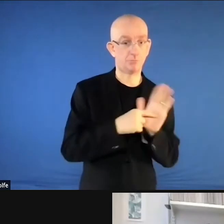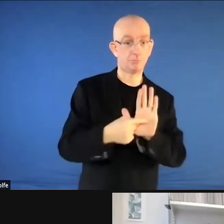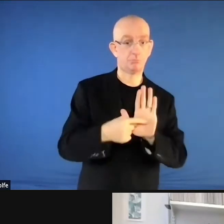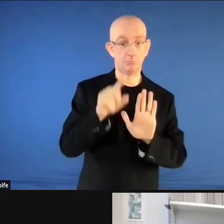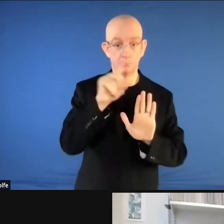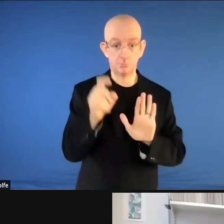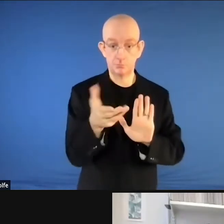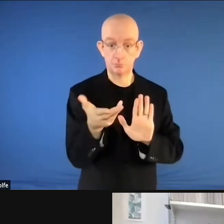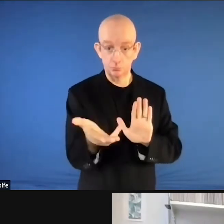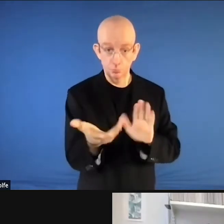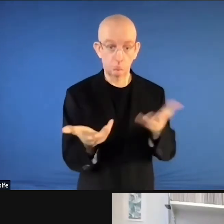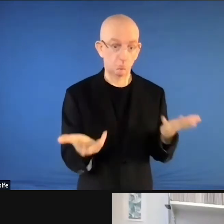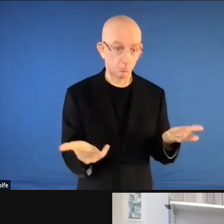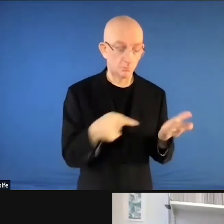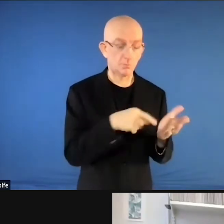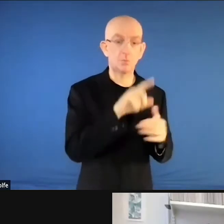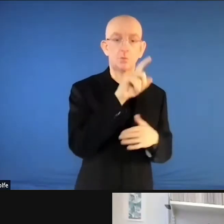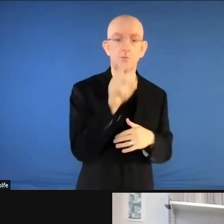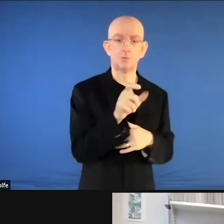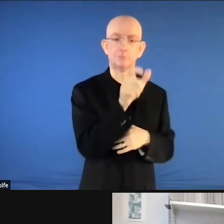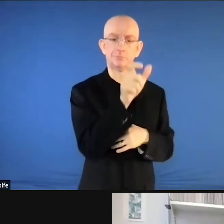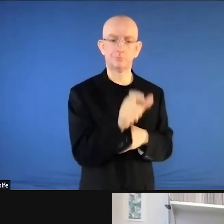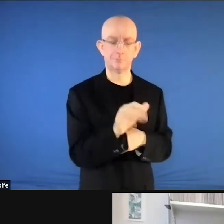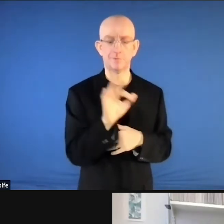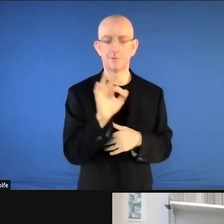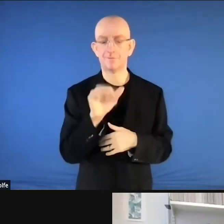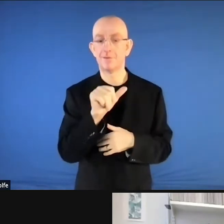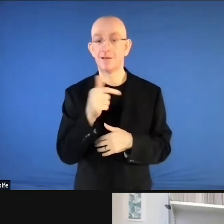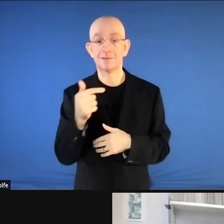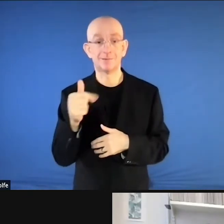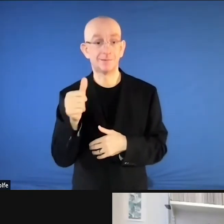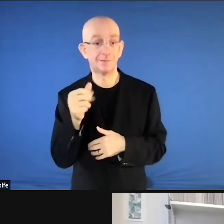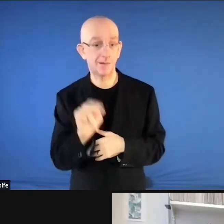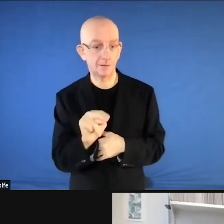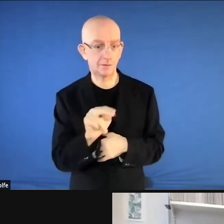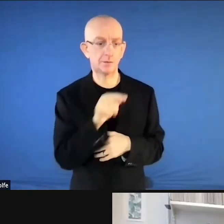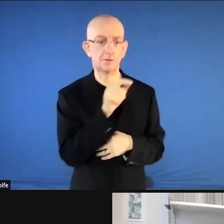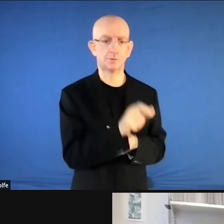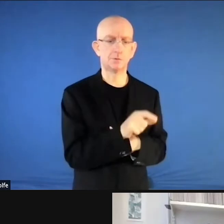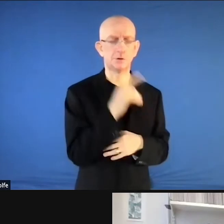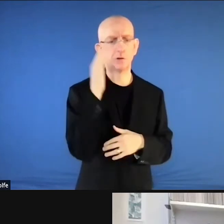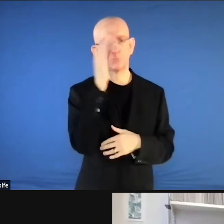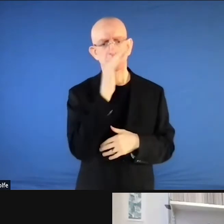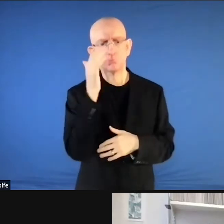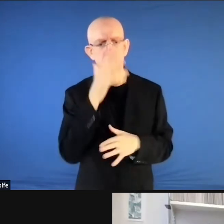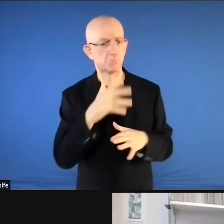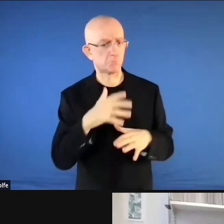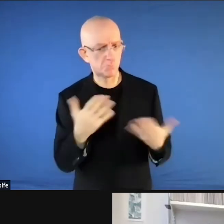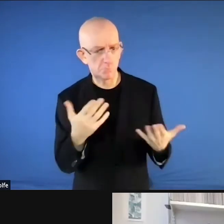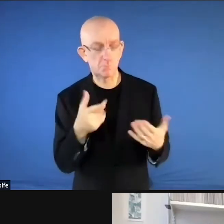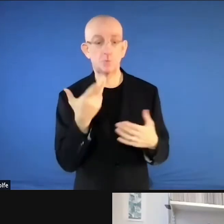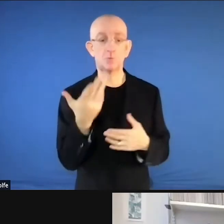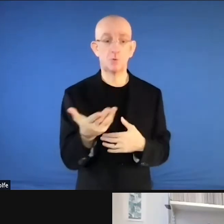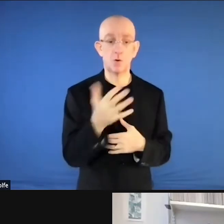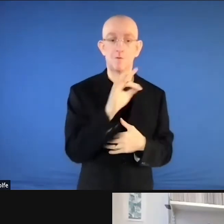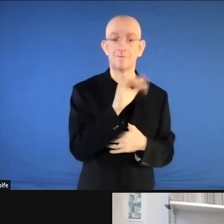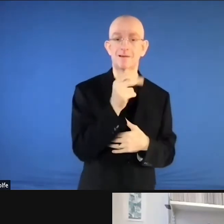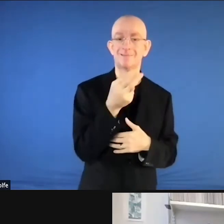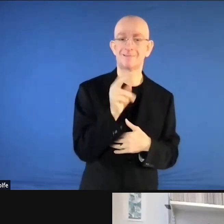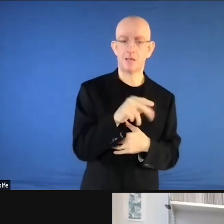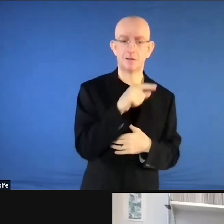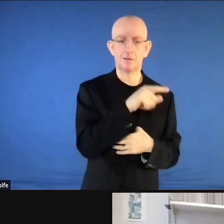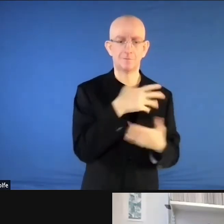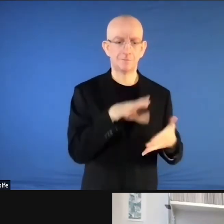is wondering. So Fatin writes, is there a gap in academia in this regard? Are